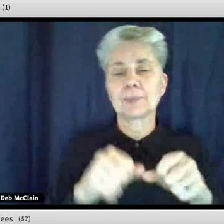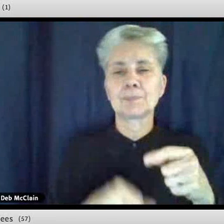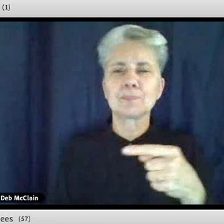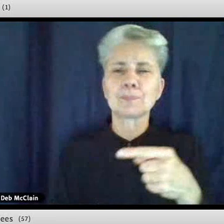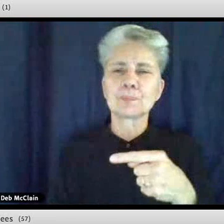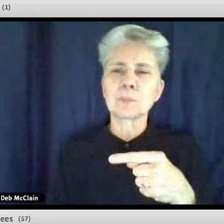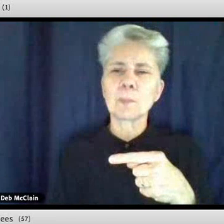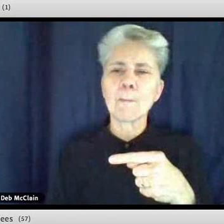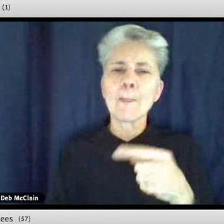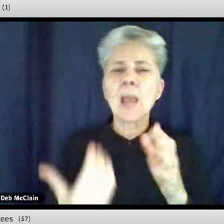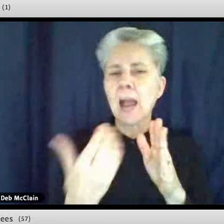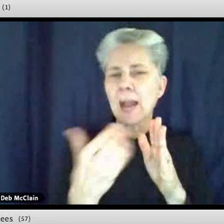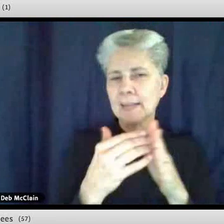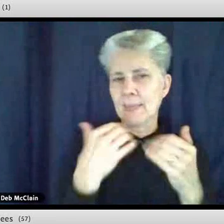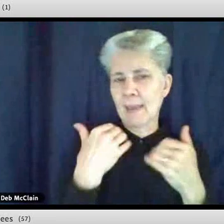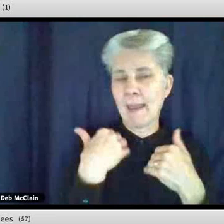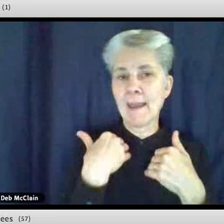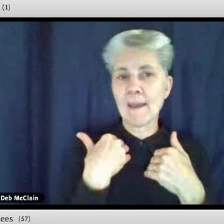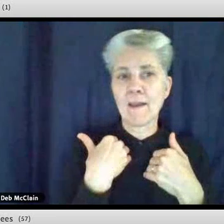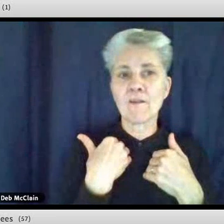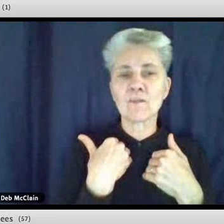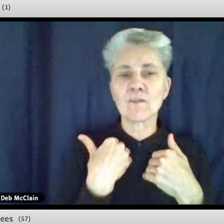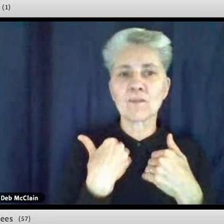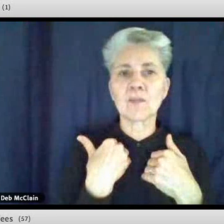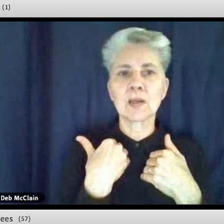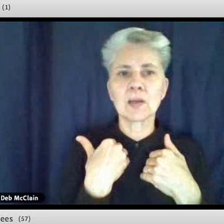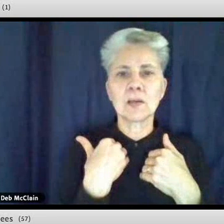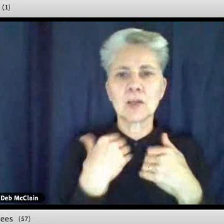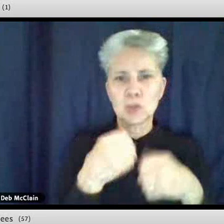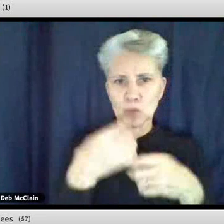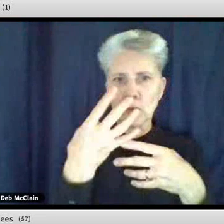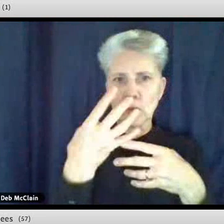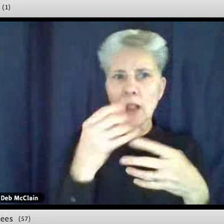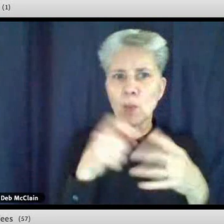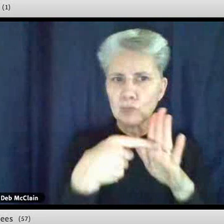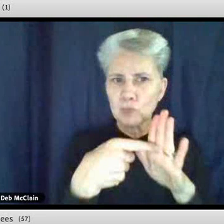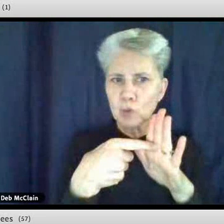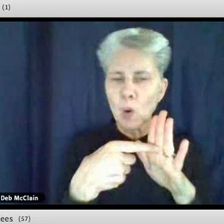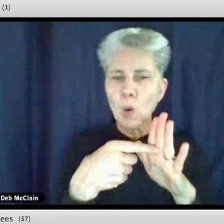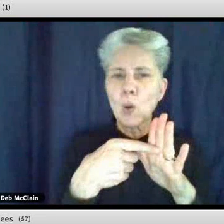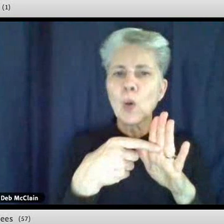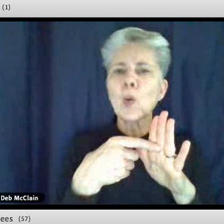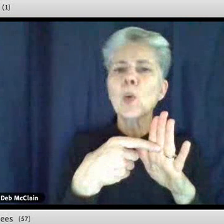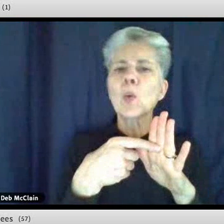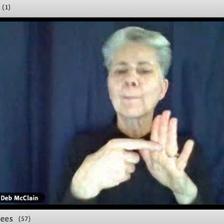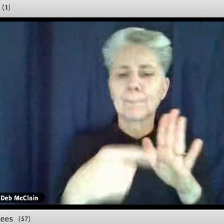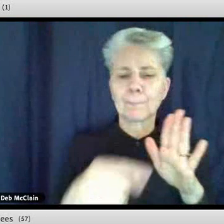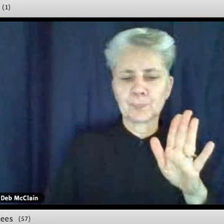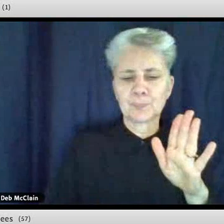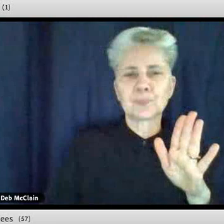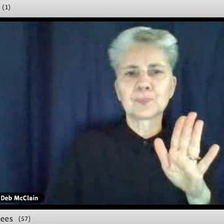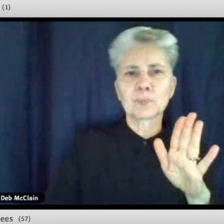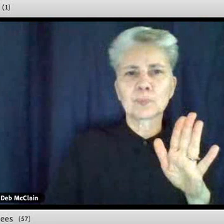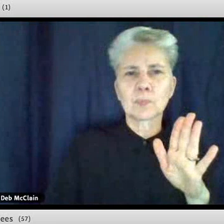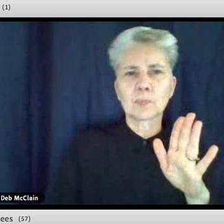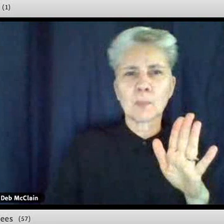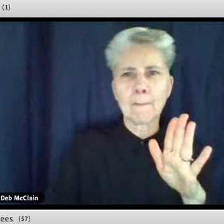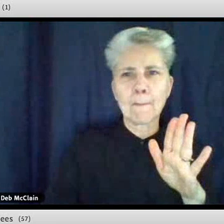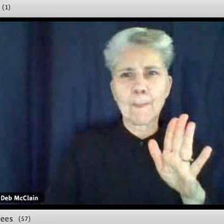got a, scroll down a little bit, they've got a report here. They've also got a map,